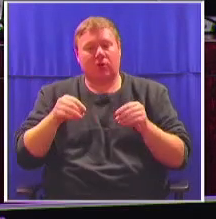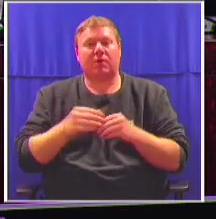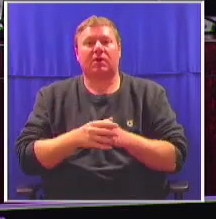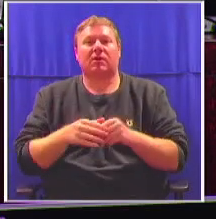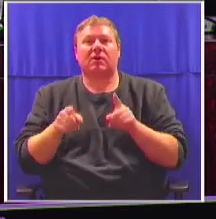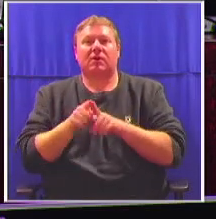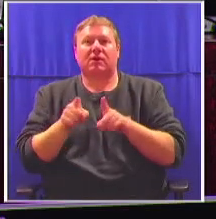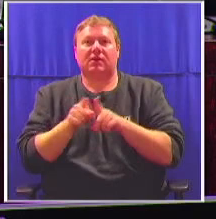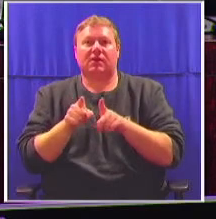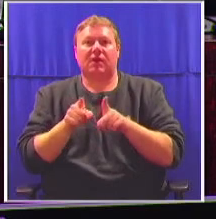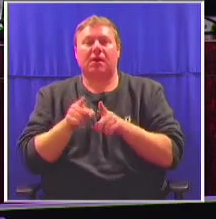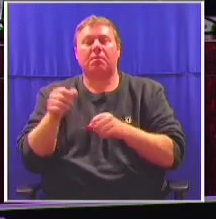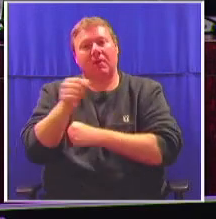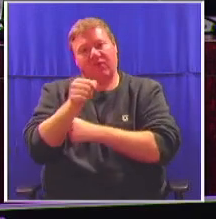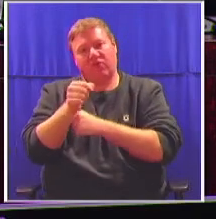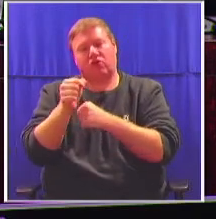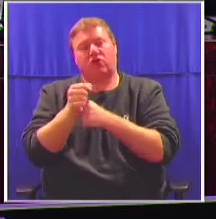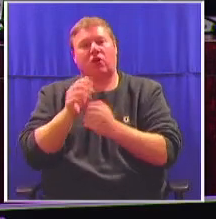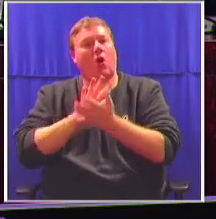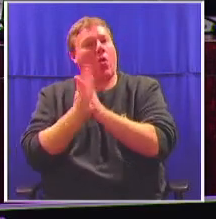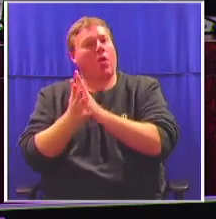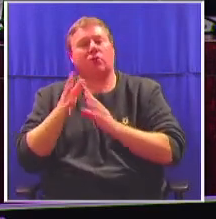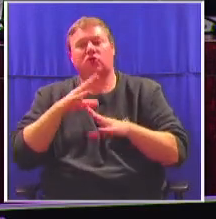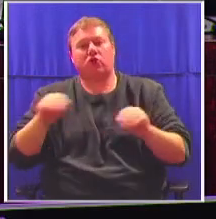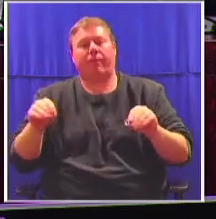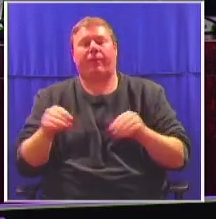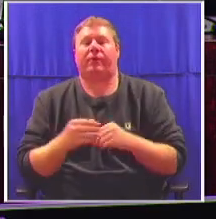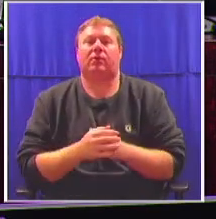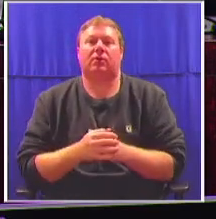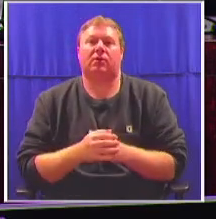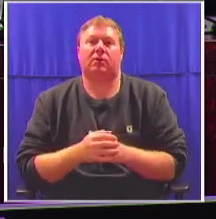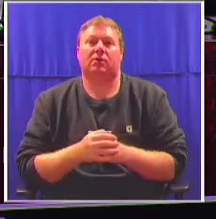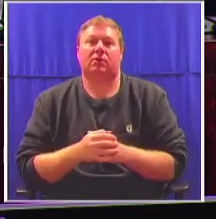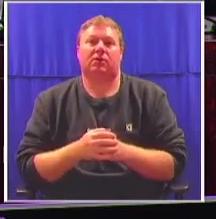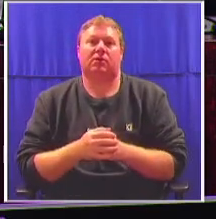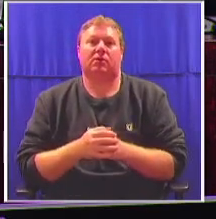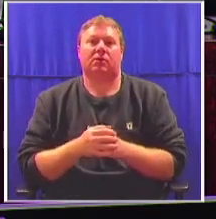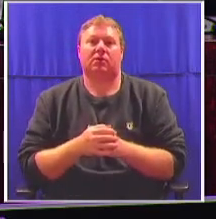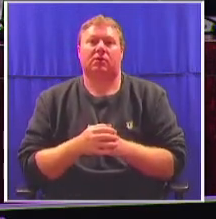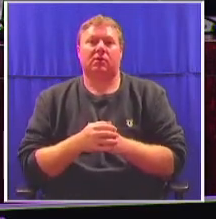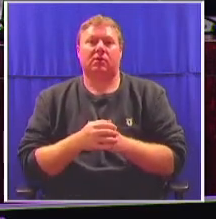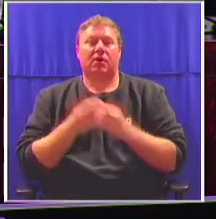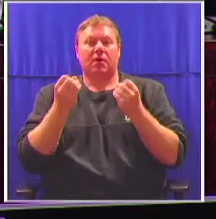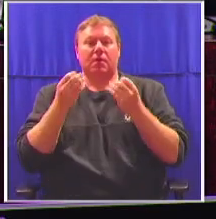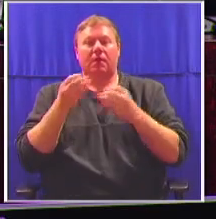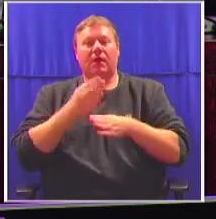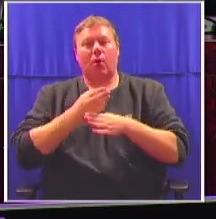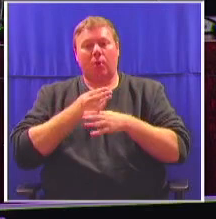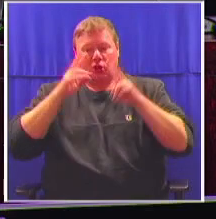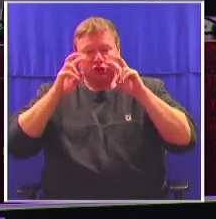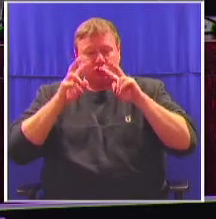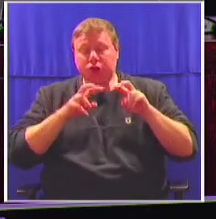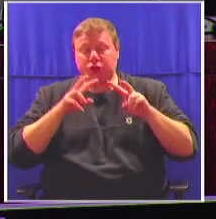of economic infrastructure. Much of these intelligence-driven operations are being